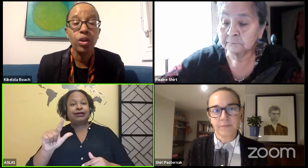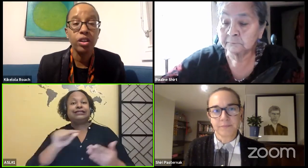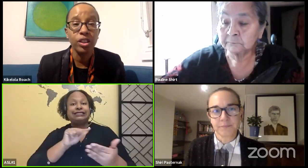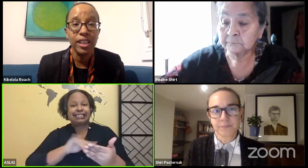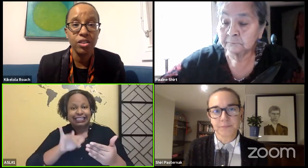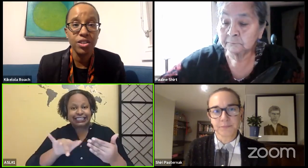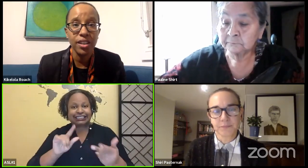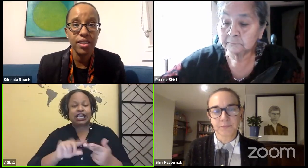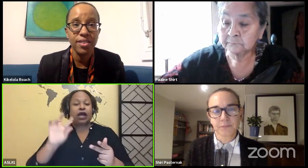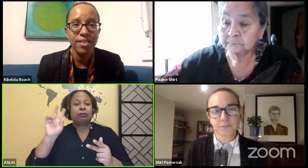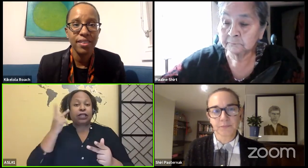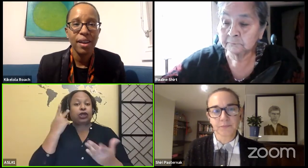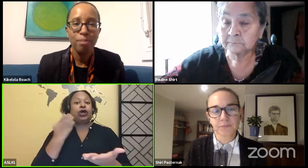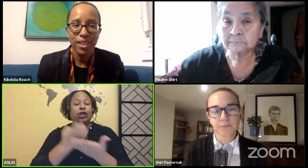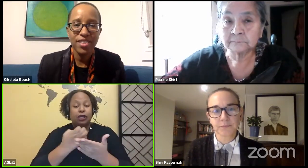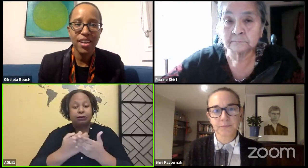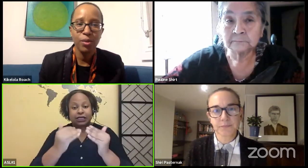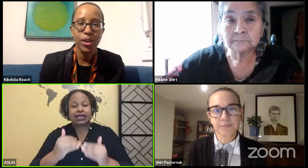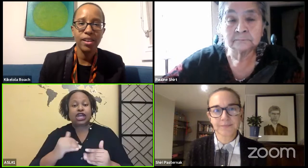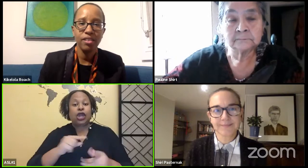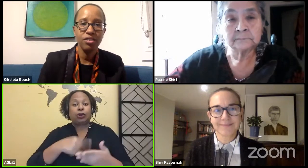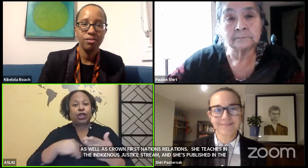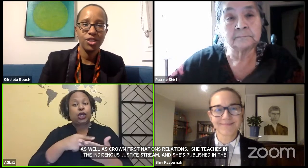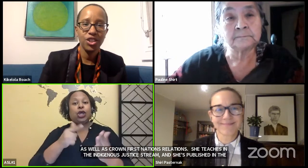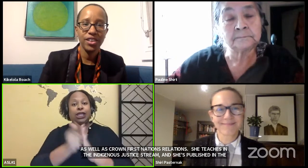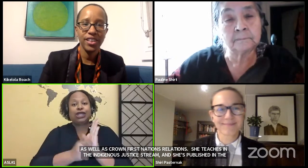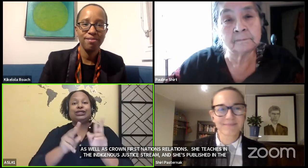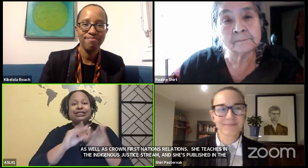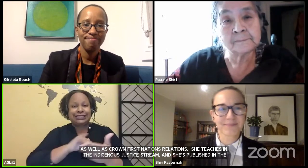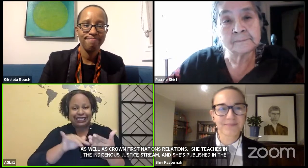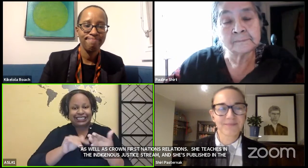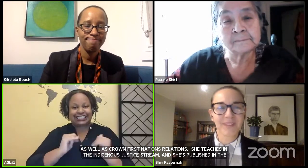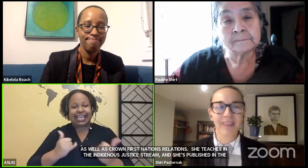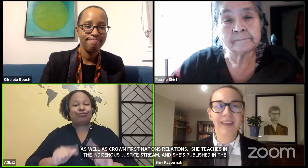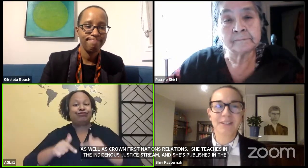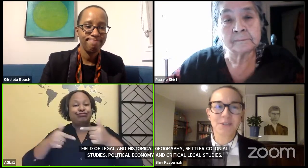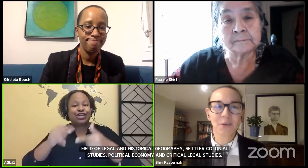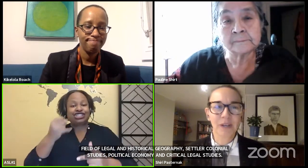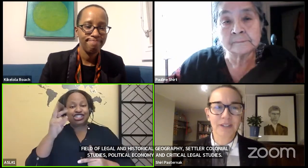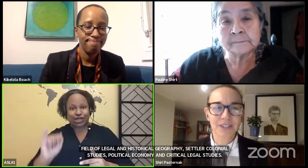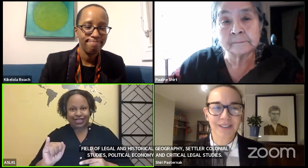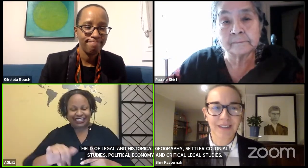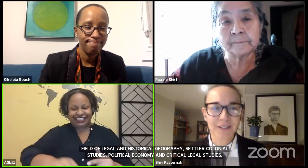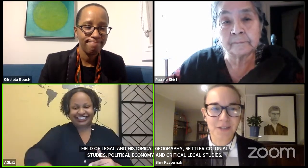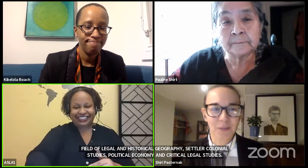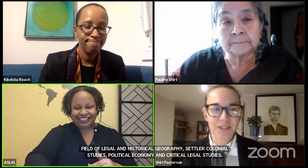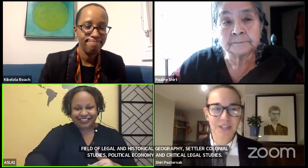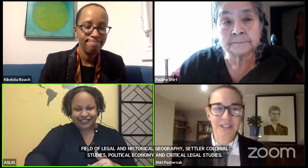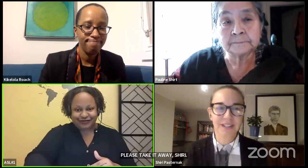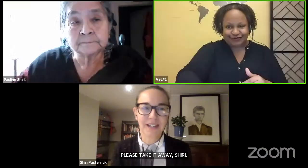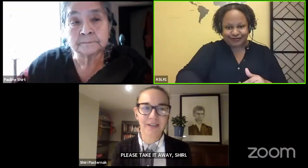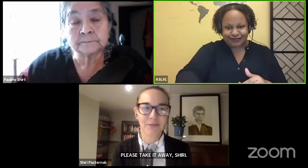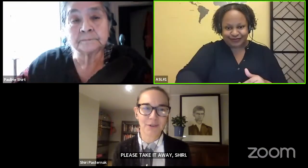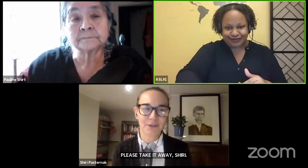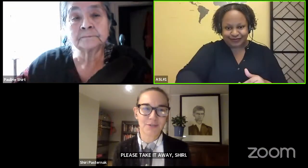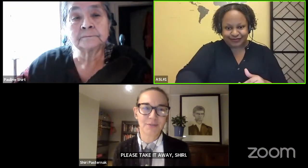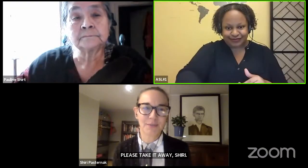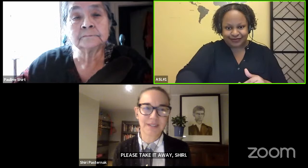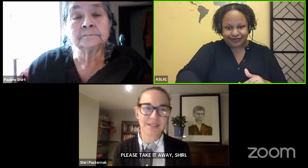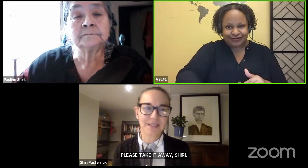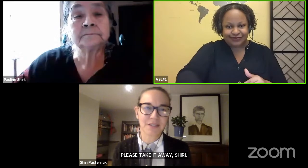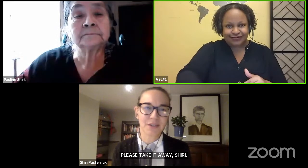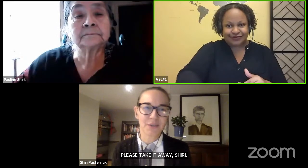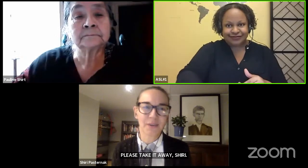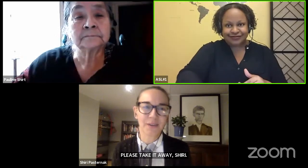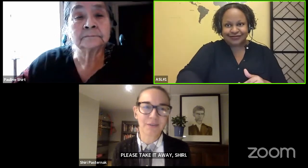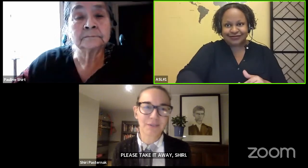and critical legal studies. Please take it away, Shiri. Thank you so much, and thank you so much to Kike Roach for